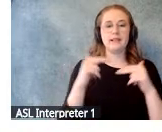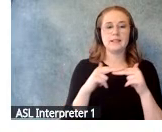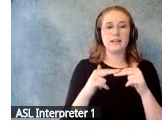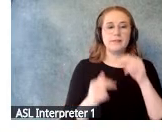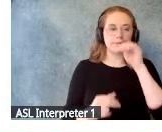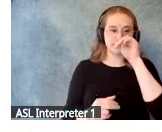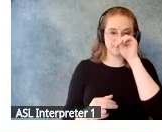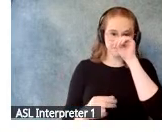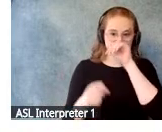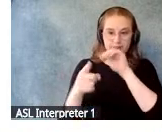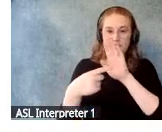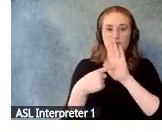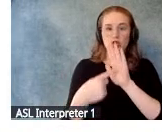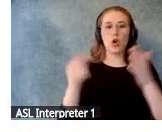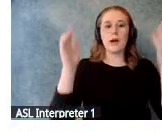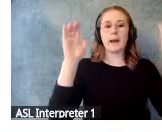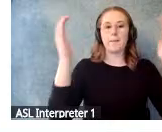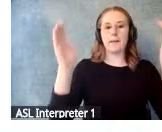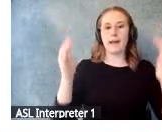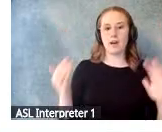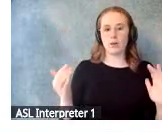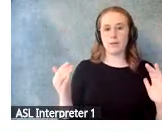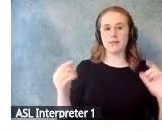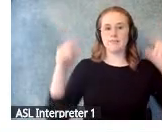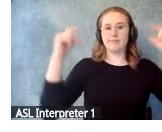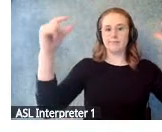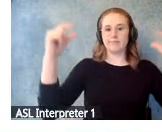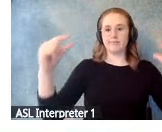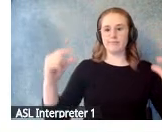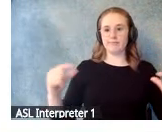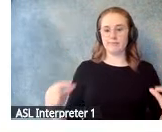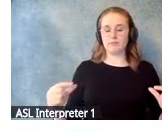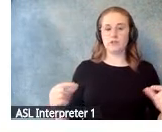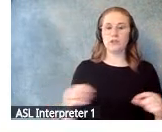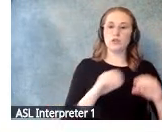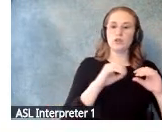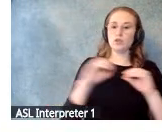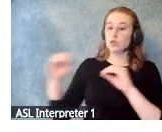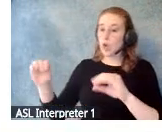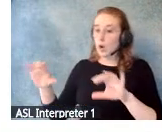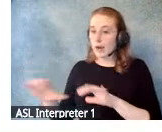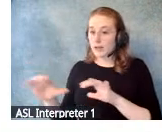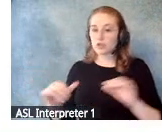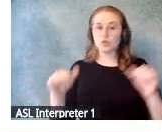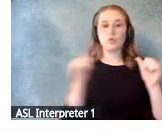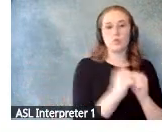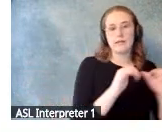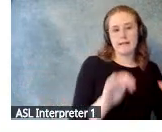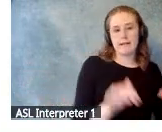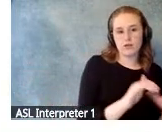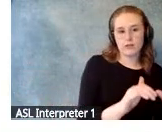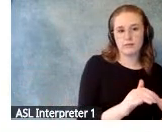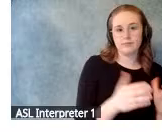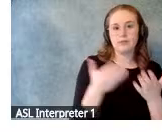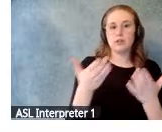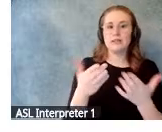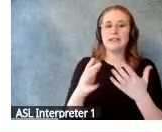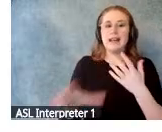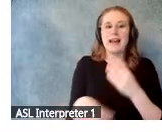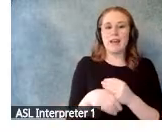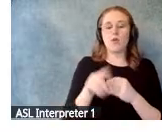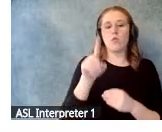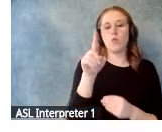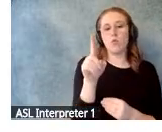This slide shows the comparison or the increment between the no action and the with action. Here you can see we're